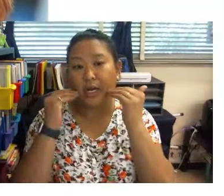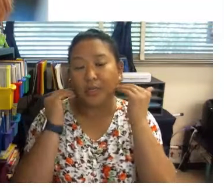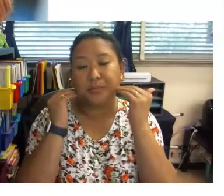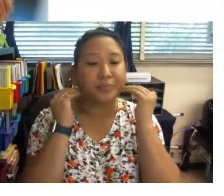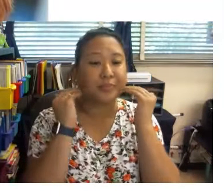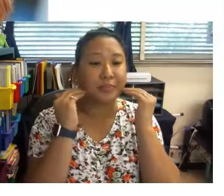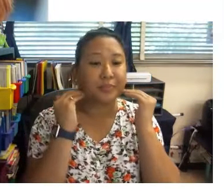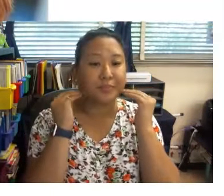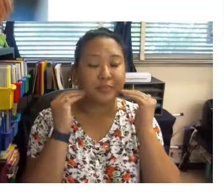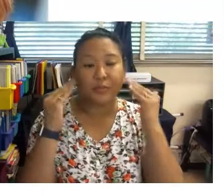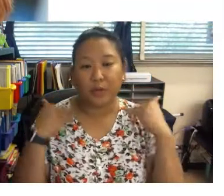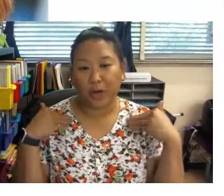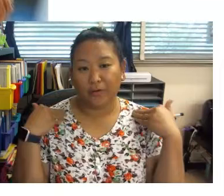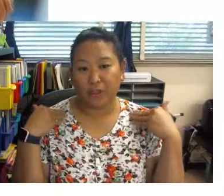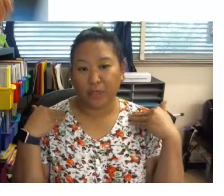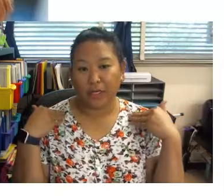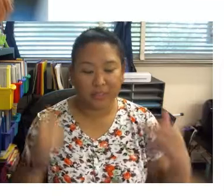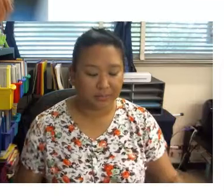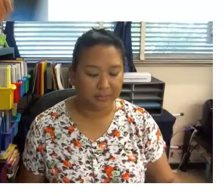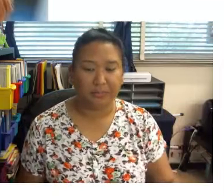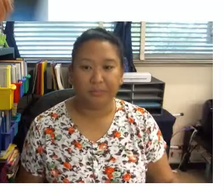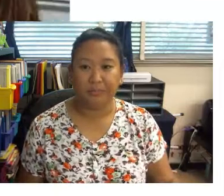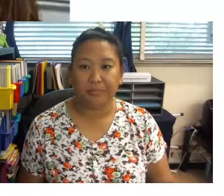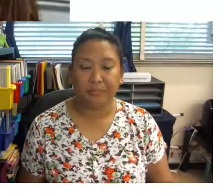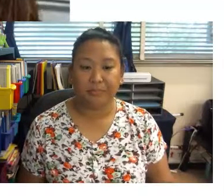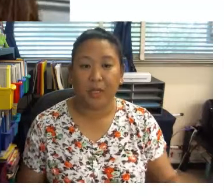short hair, or however short it is,